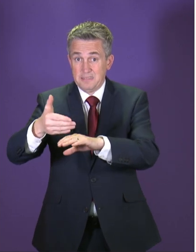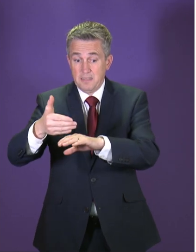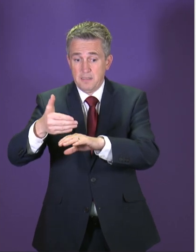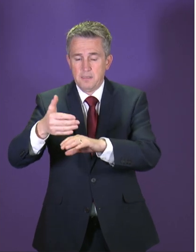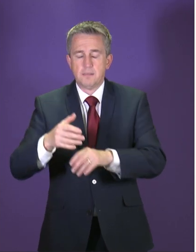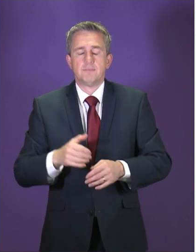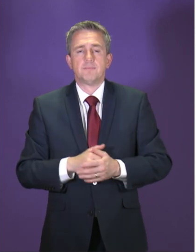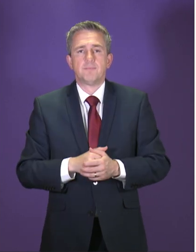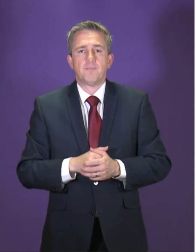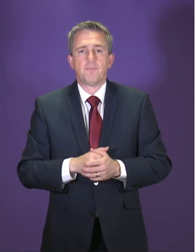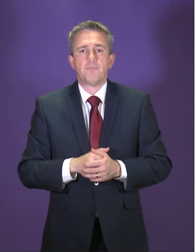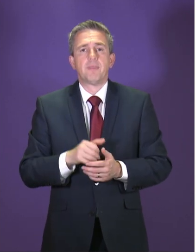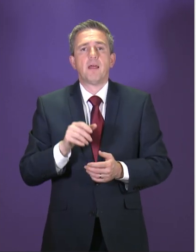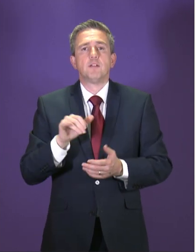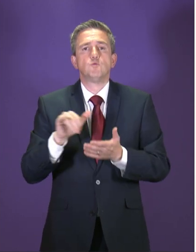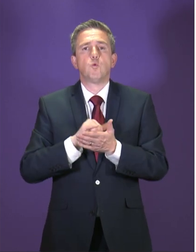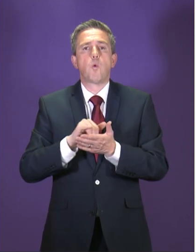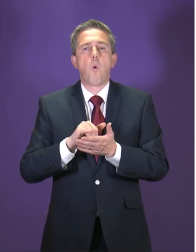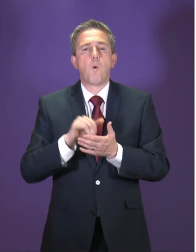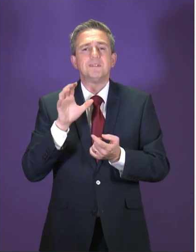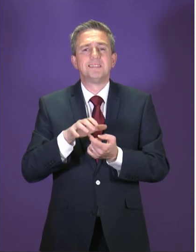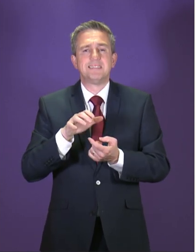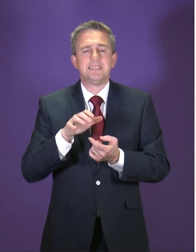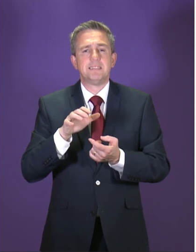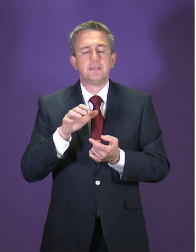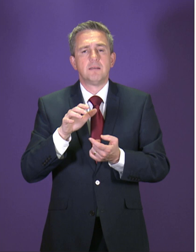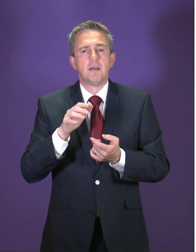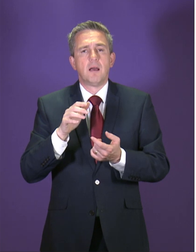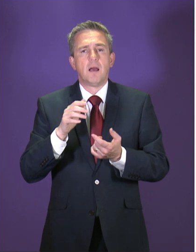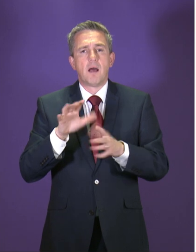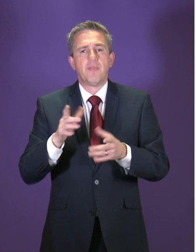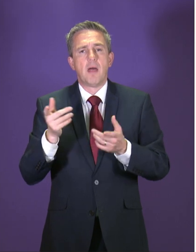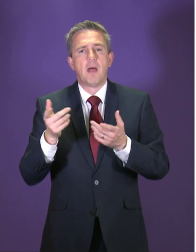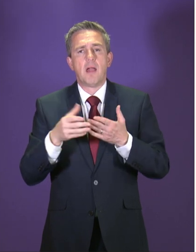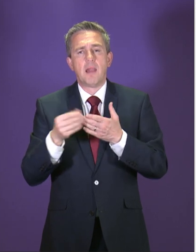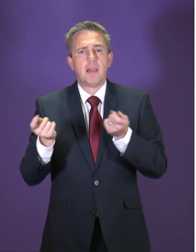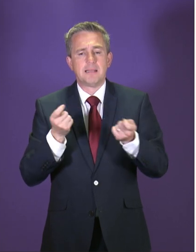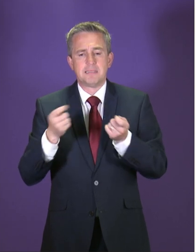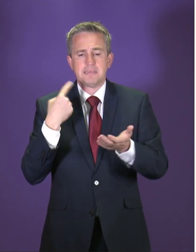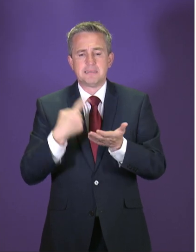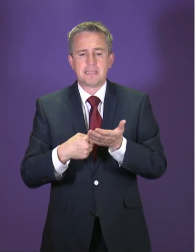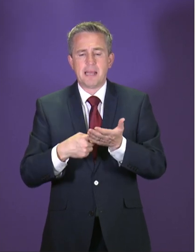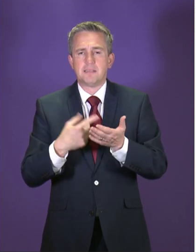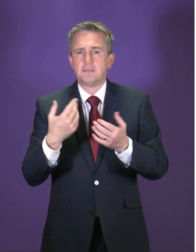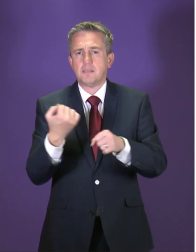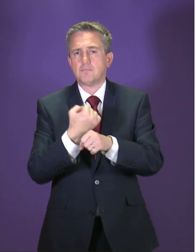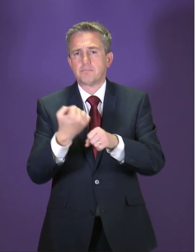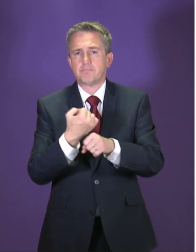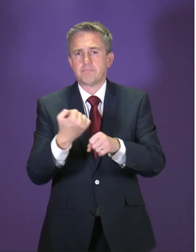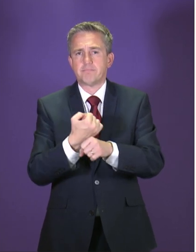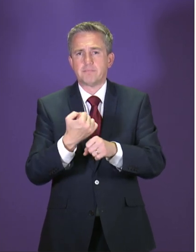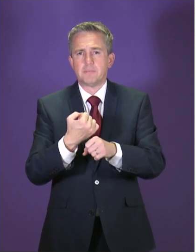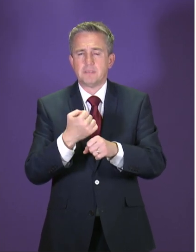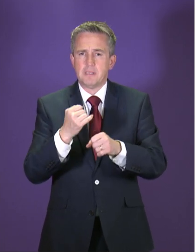Some time ago, the city and the state actually decided to develop that property. It's the last